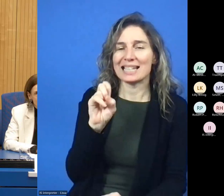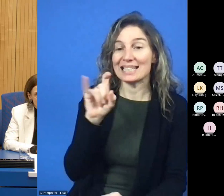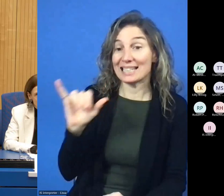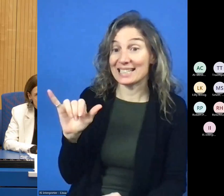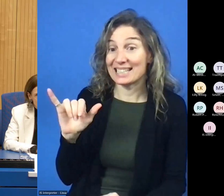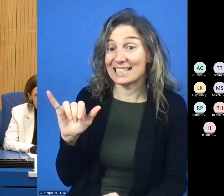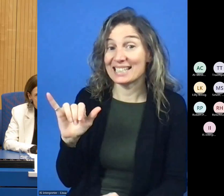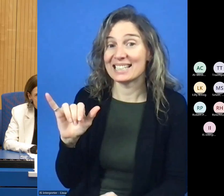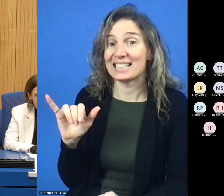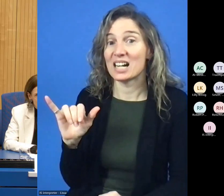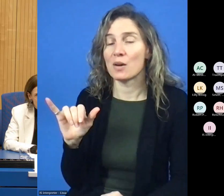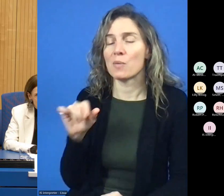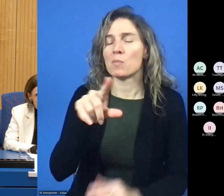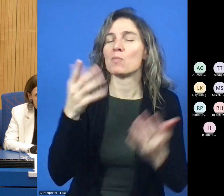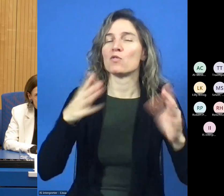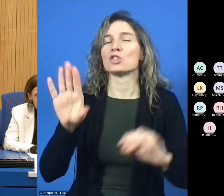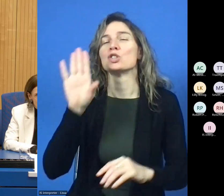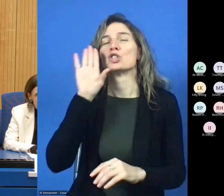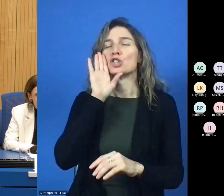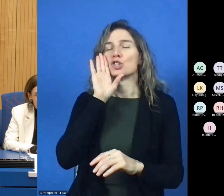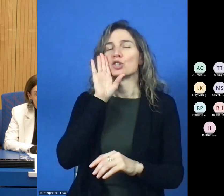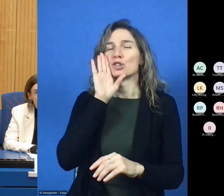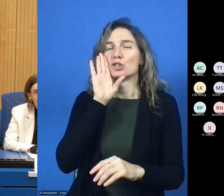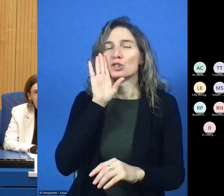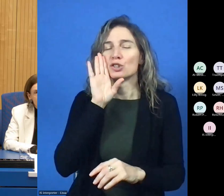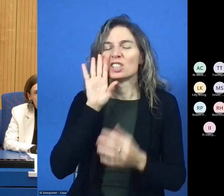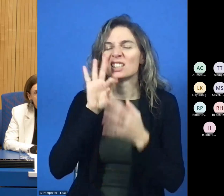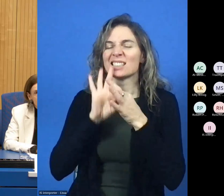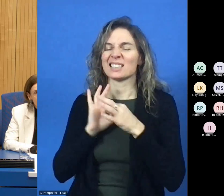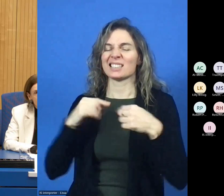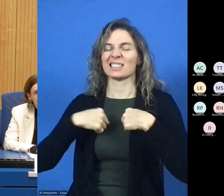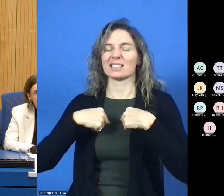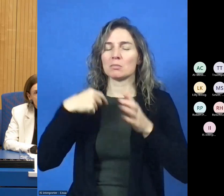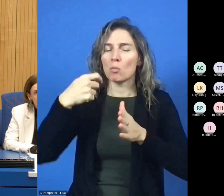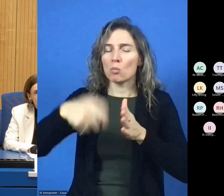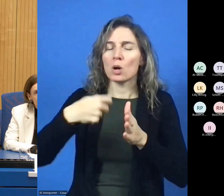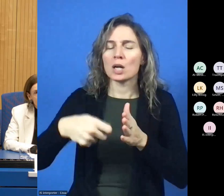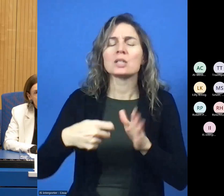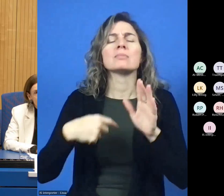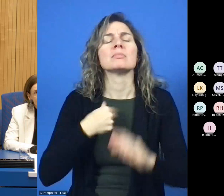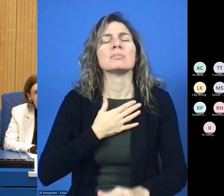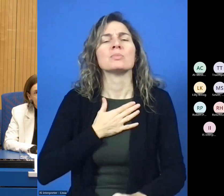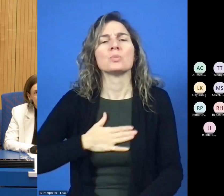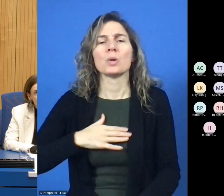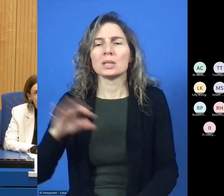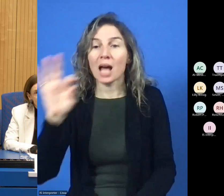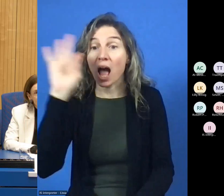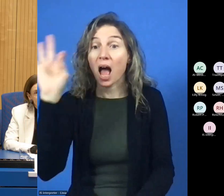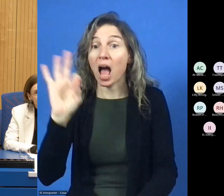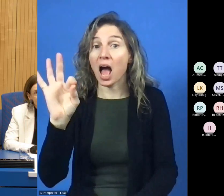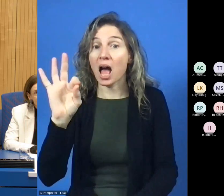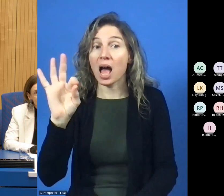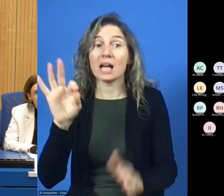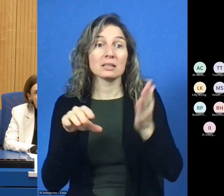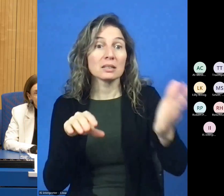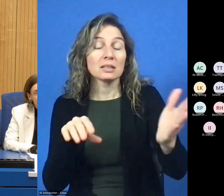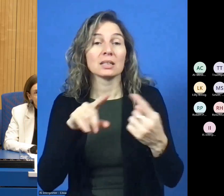And you've heard a little about the project this afternoon. I just wanted to ask Carmen, and particularly